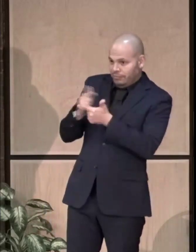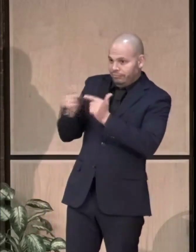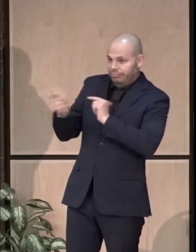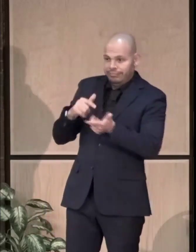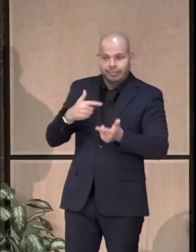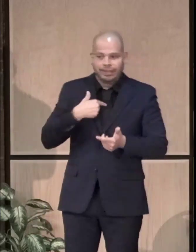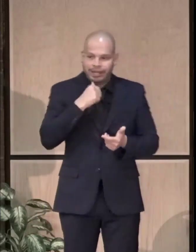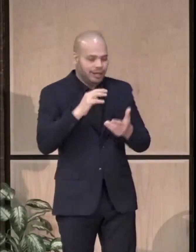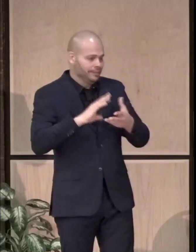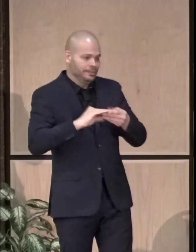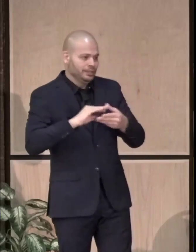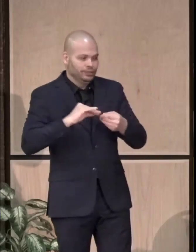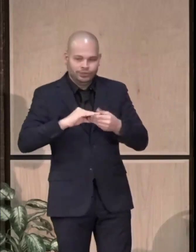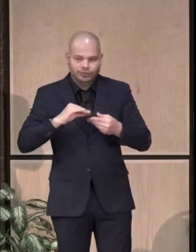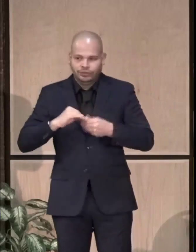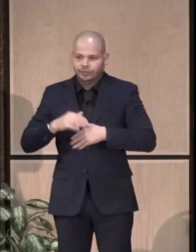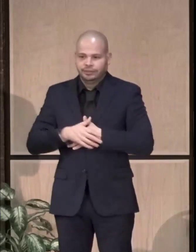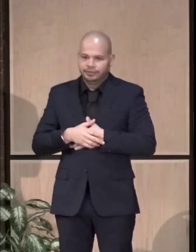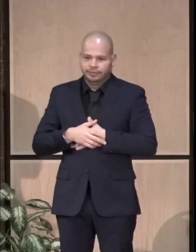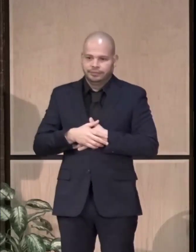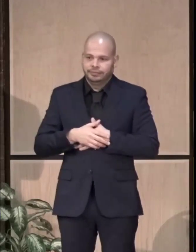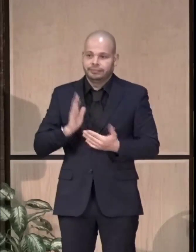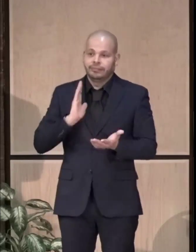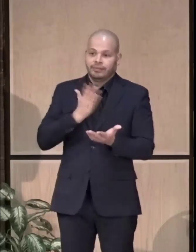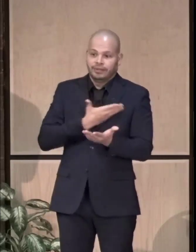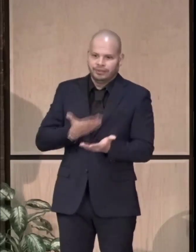Did it just slip your mind, or did...